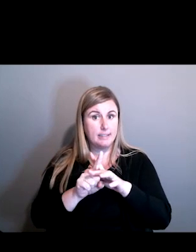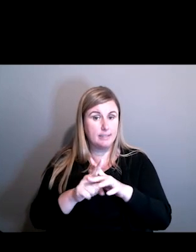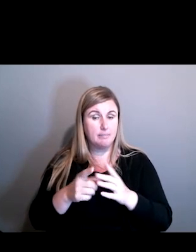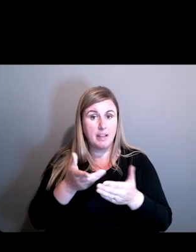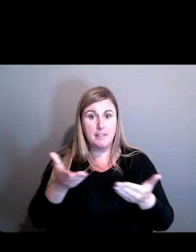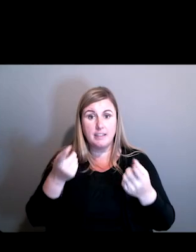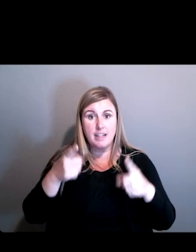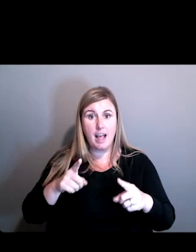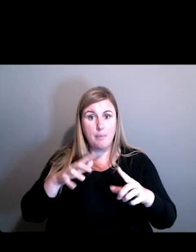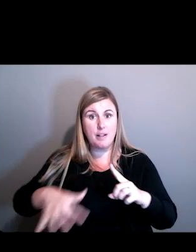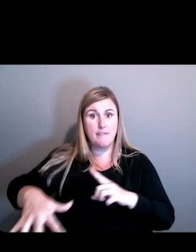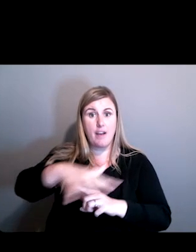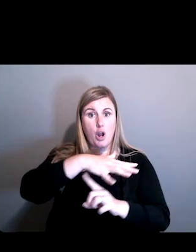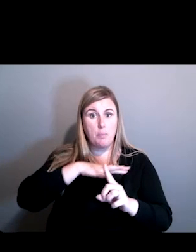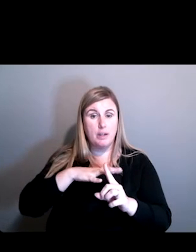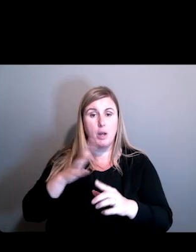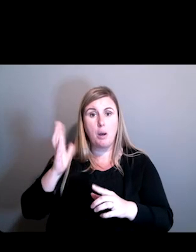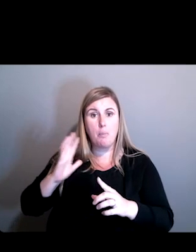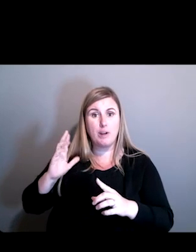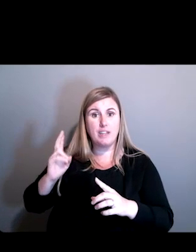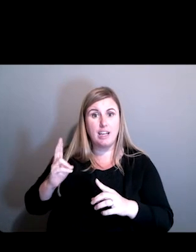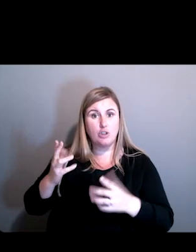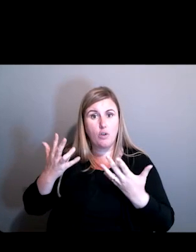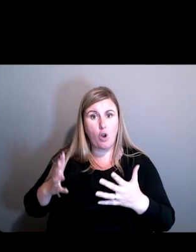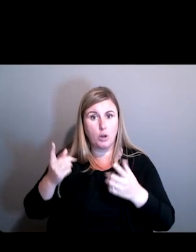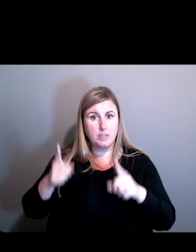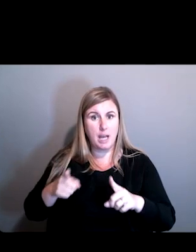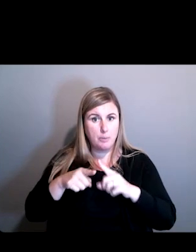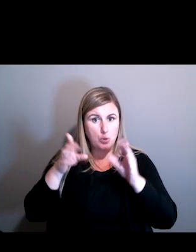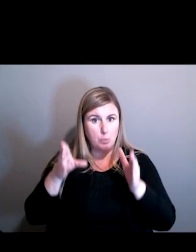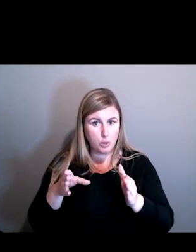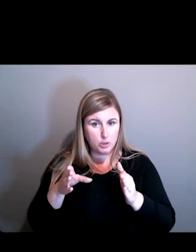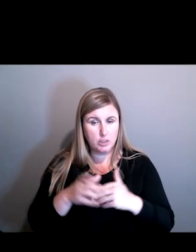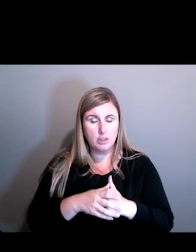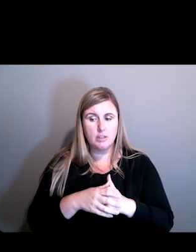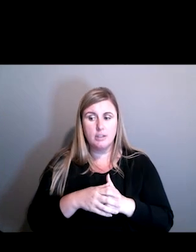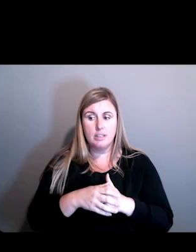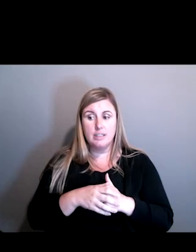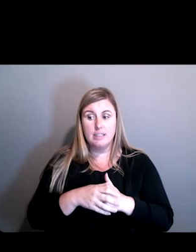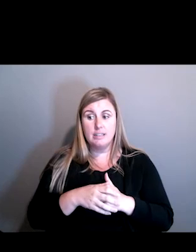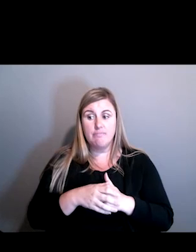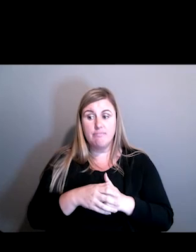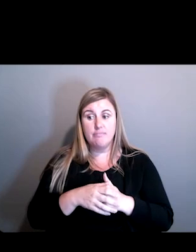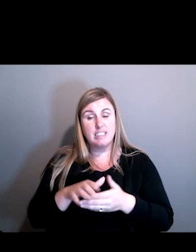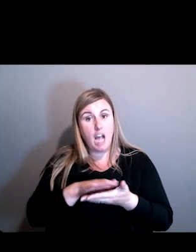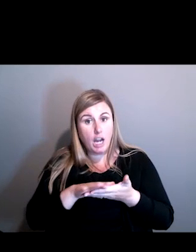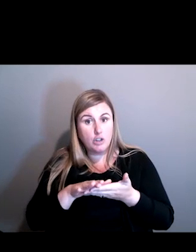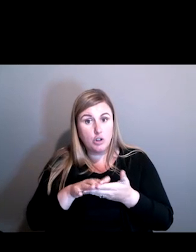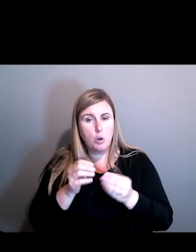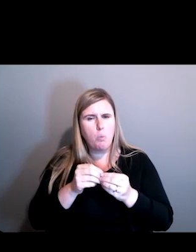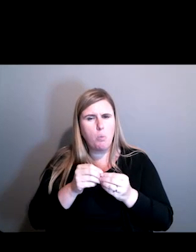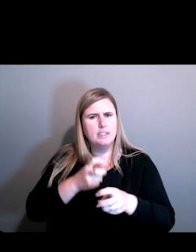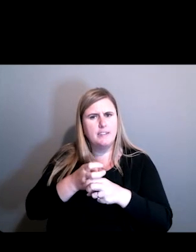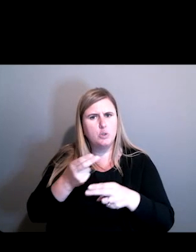that happen in the environment, a previous history of what has happened to the person. So it's actually kinder, maybe more difficult